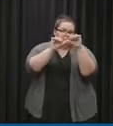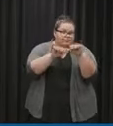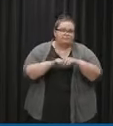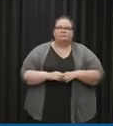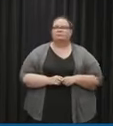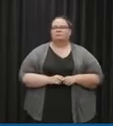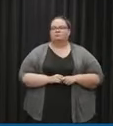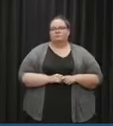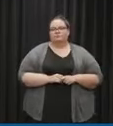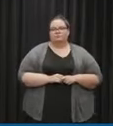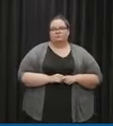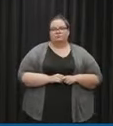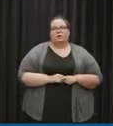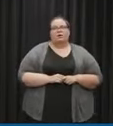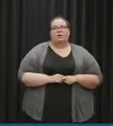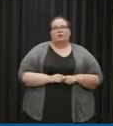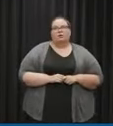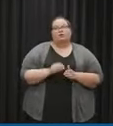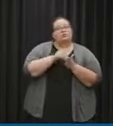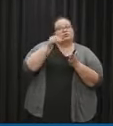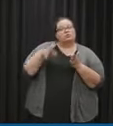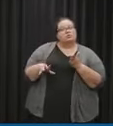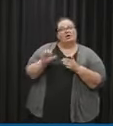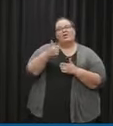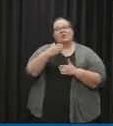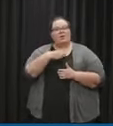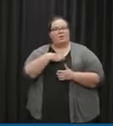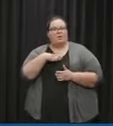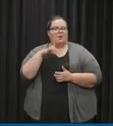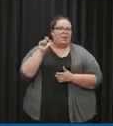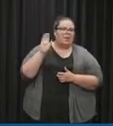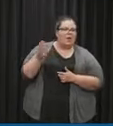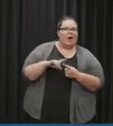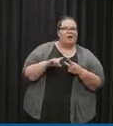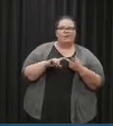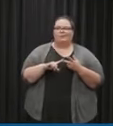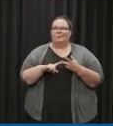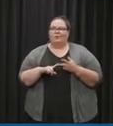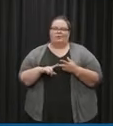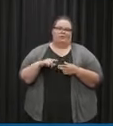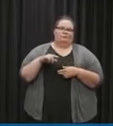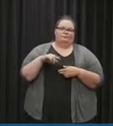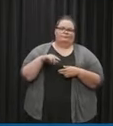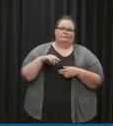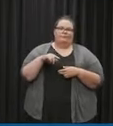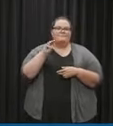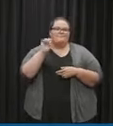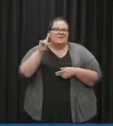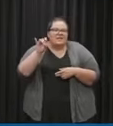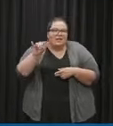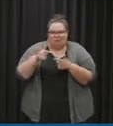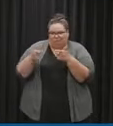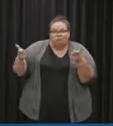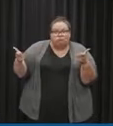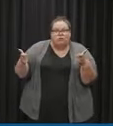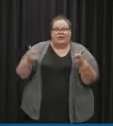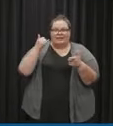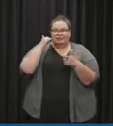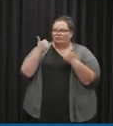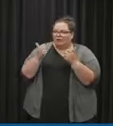Students will also be able to continue to participate in other school clubs and activities by following these same guidelines. If possible,